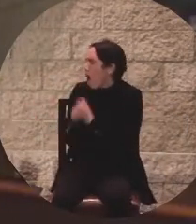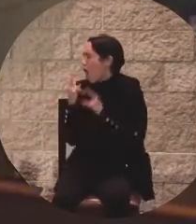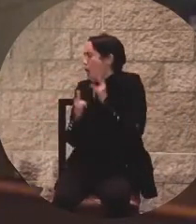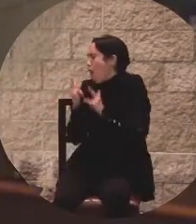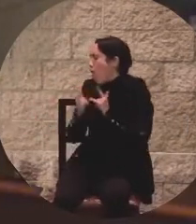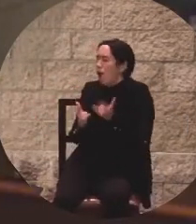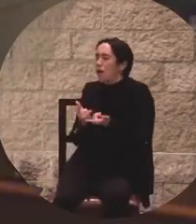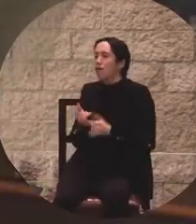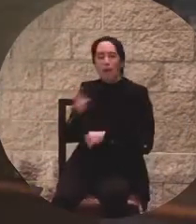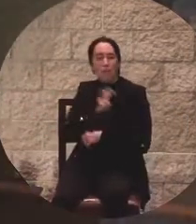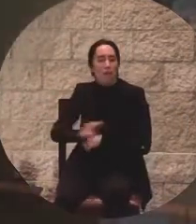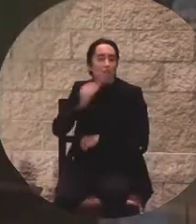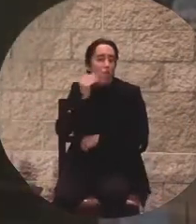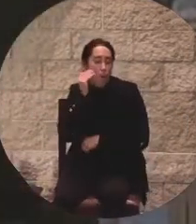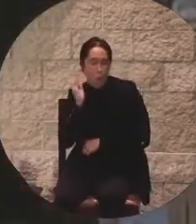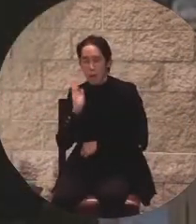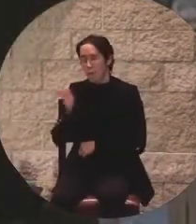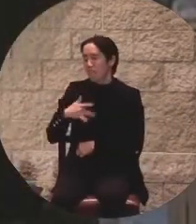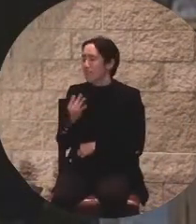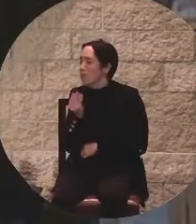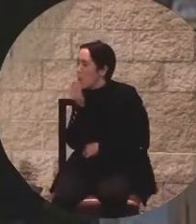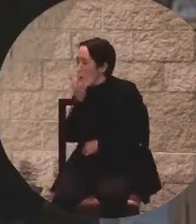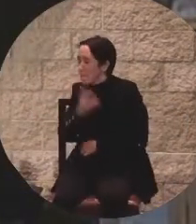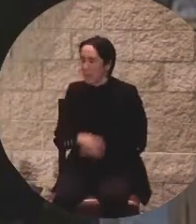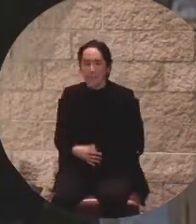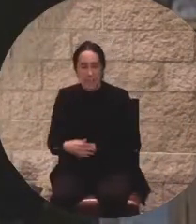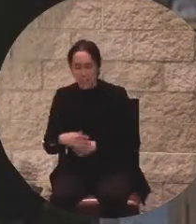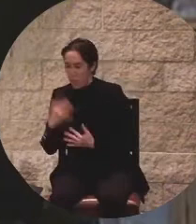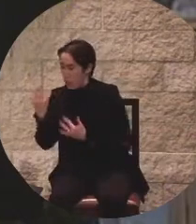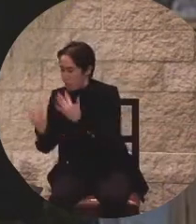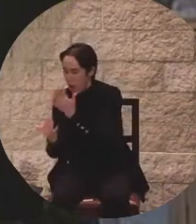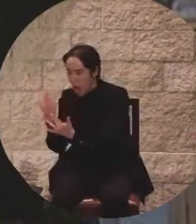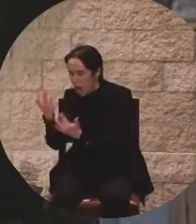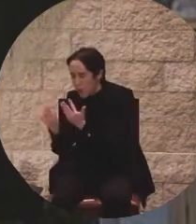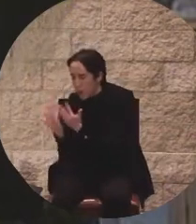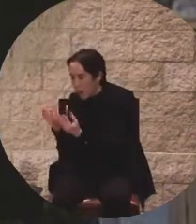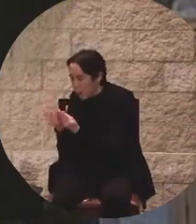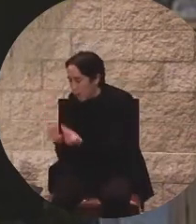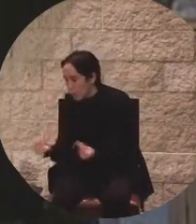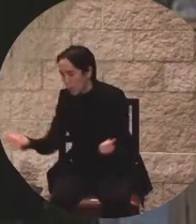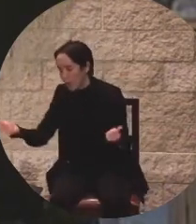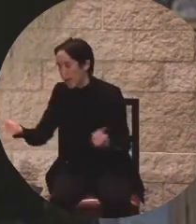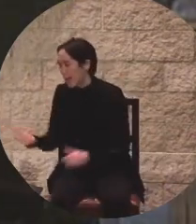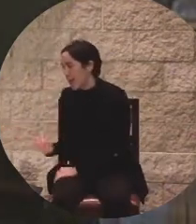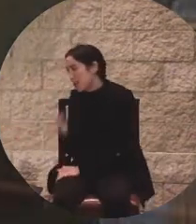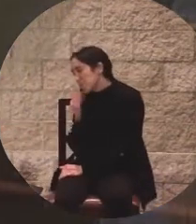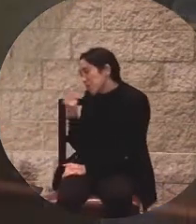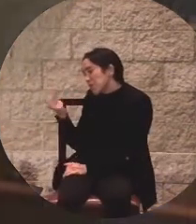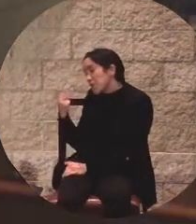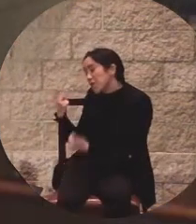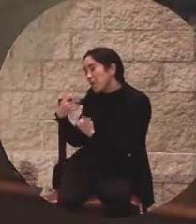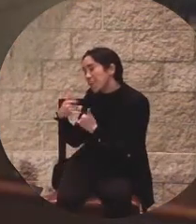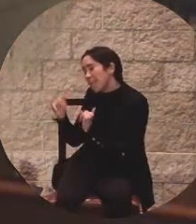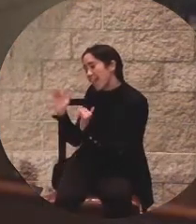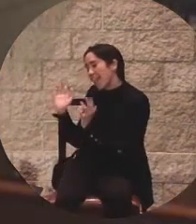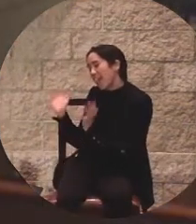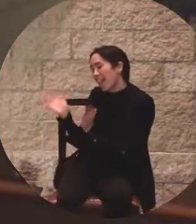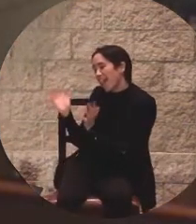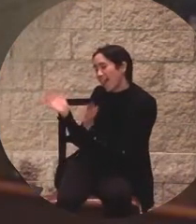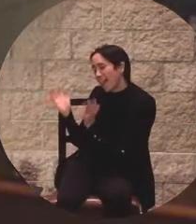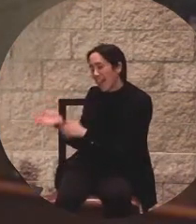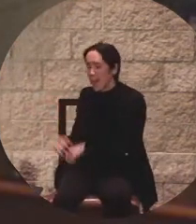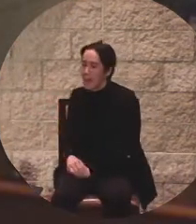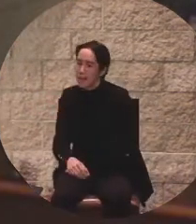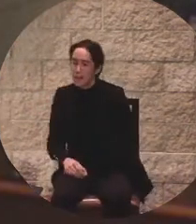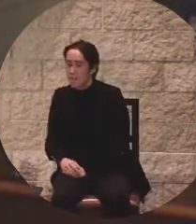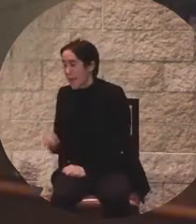home I'll be warm. Oh, the fire is slowly dying, and my dear is still goodbye. As long